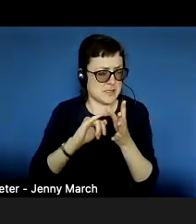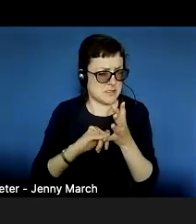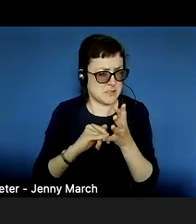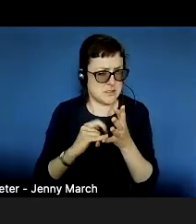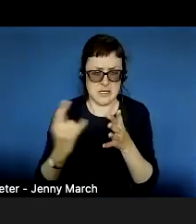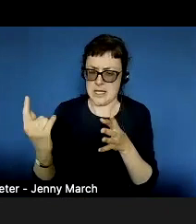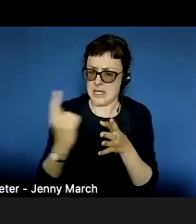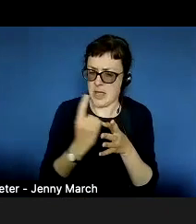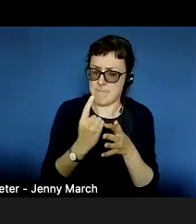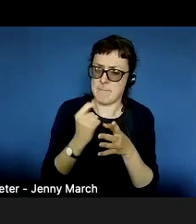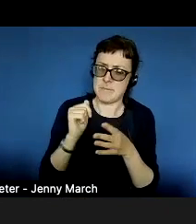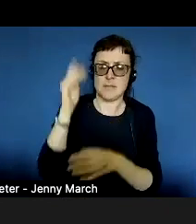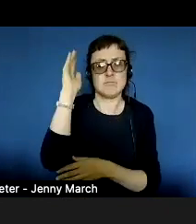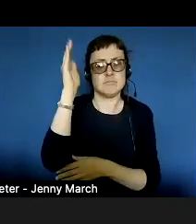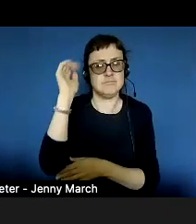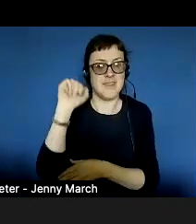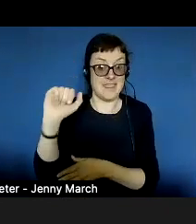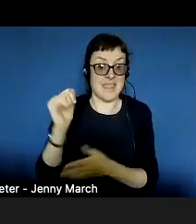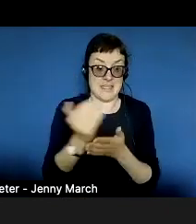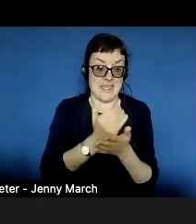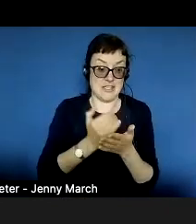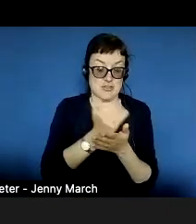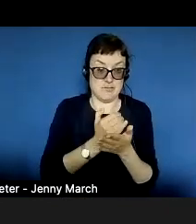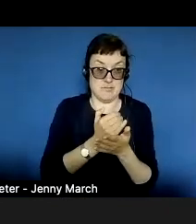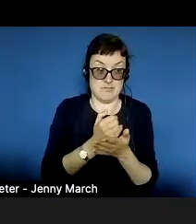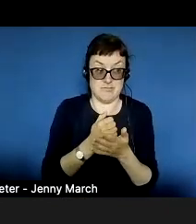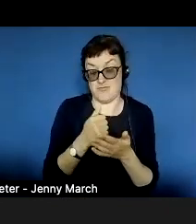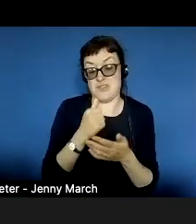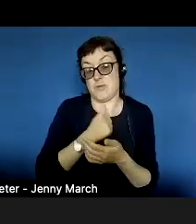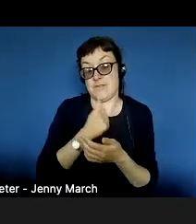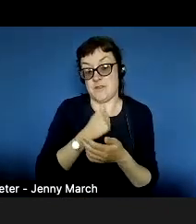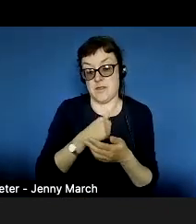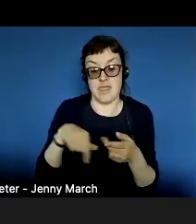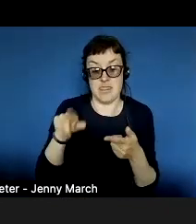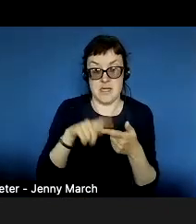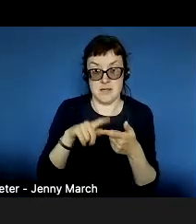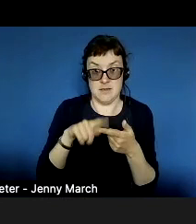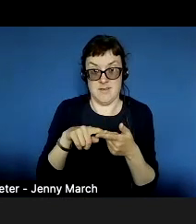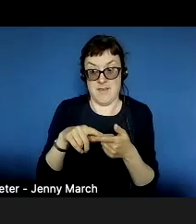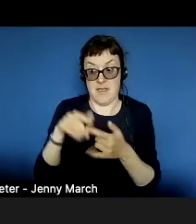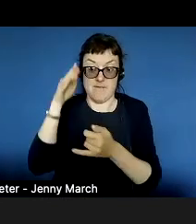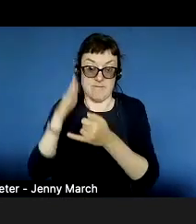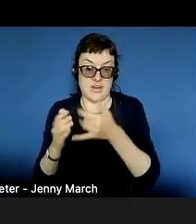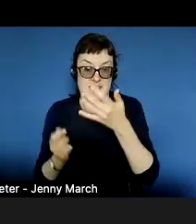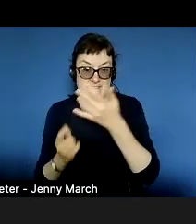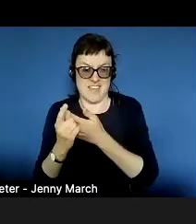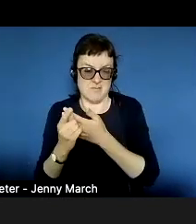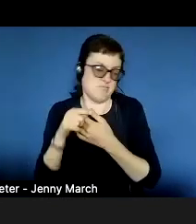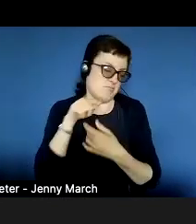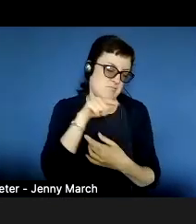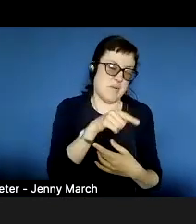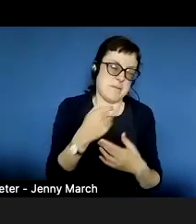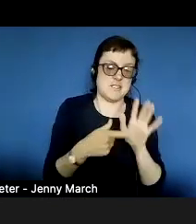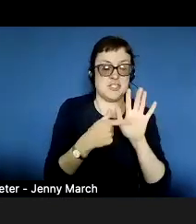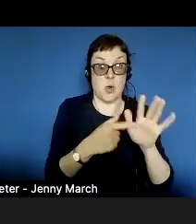spoke to us about their collection, and that was really helpful. And then we had the final event. So at the midpoint sharing, we showed like the work we've been doing